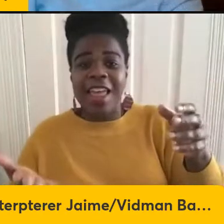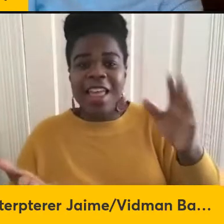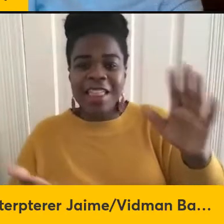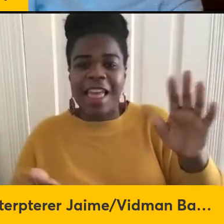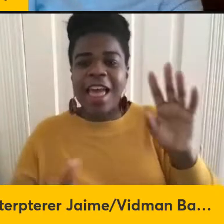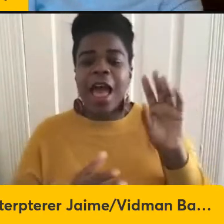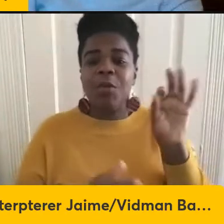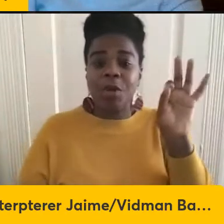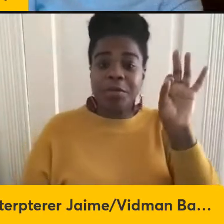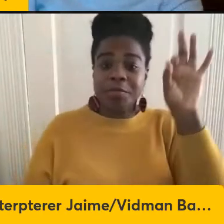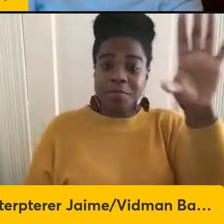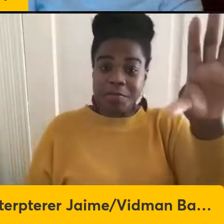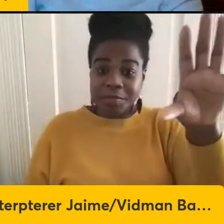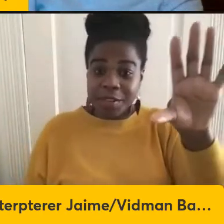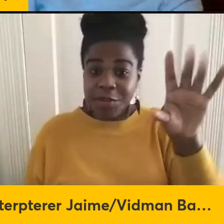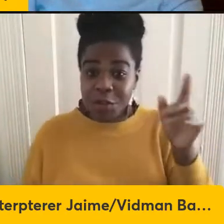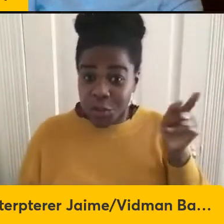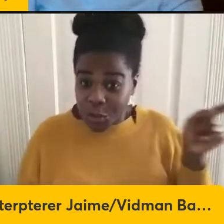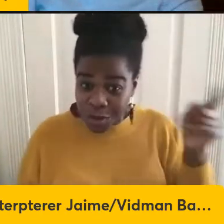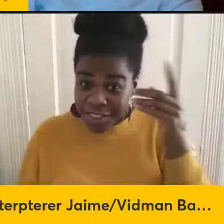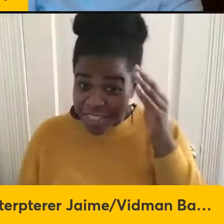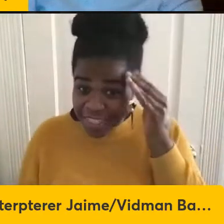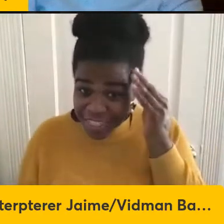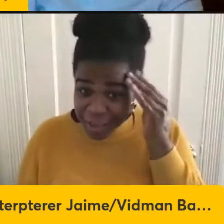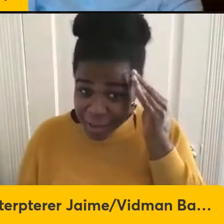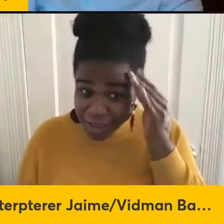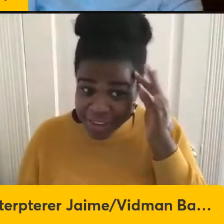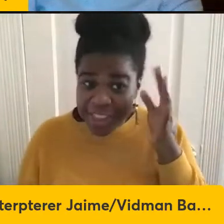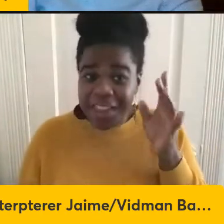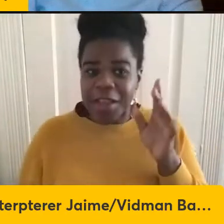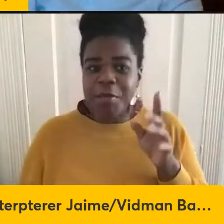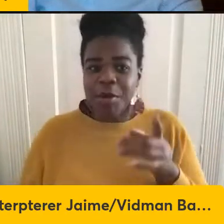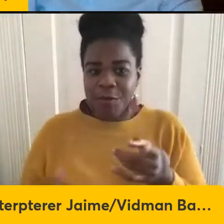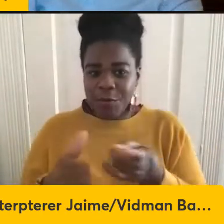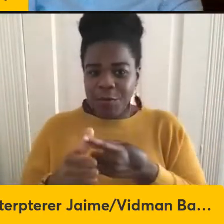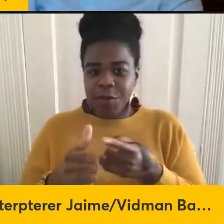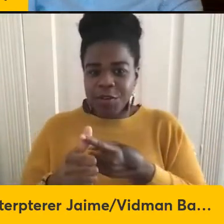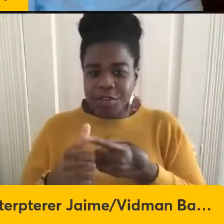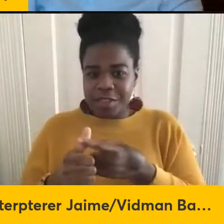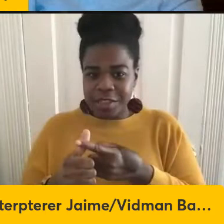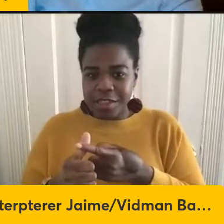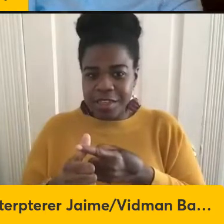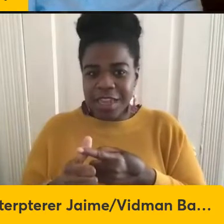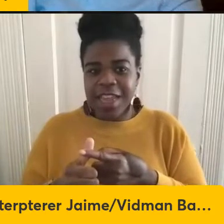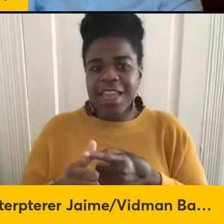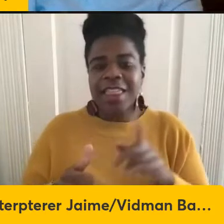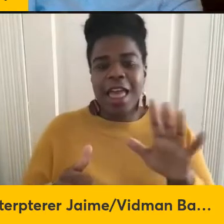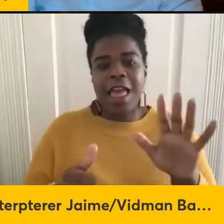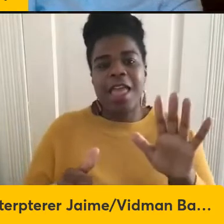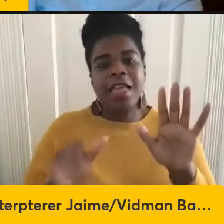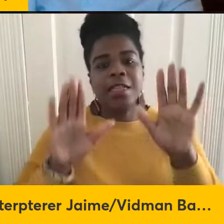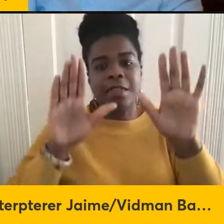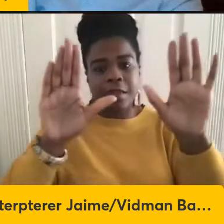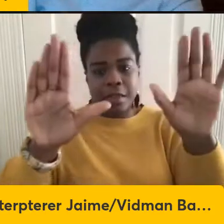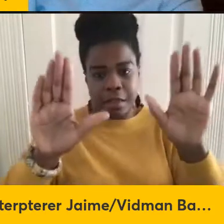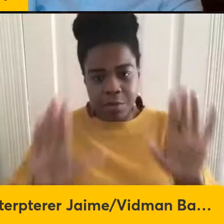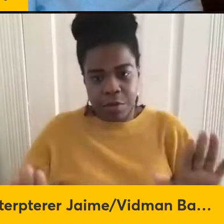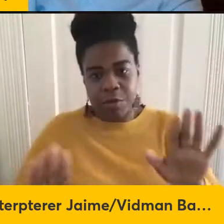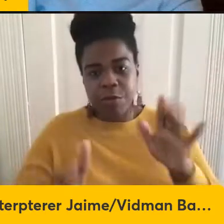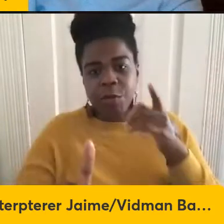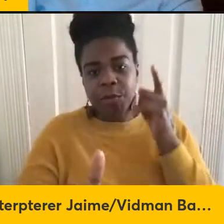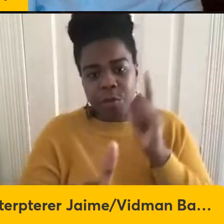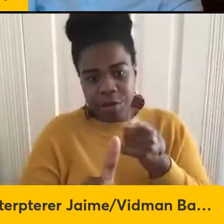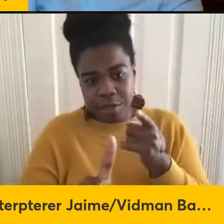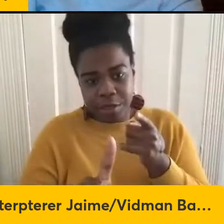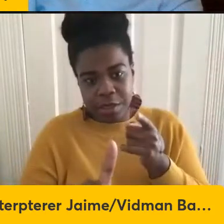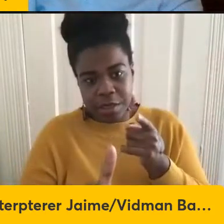minds. Just we'll probably get to that after this, but that is a fantastic point to consider.